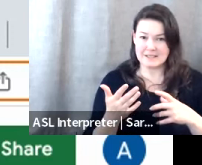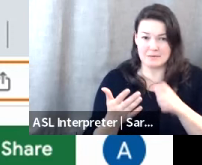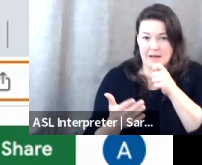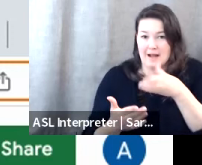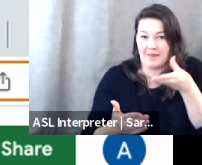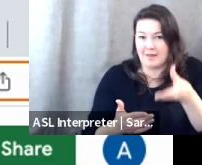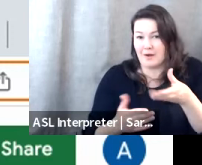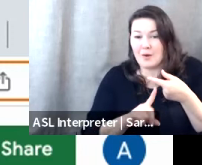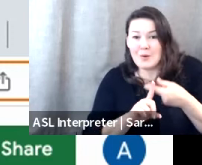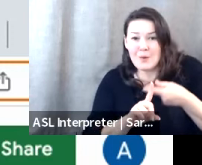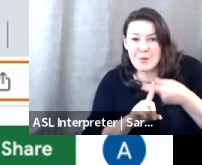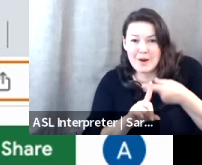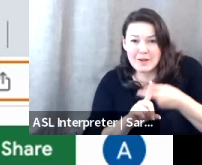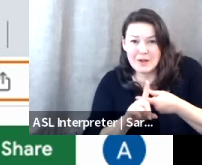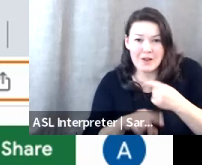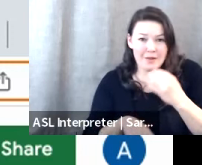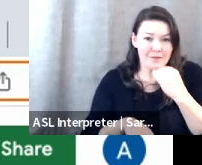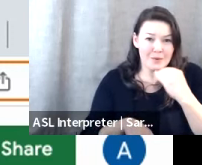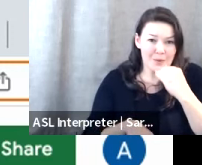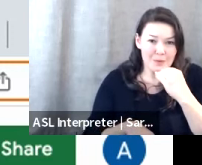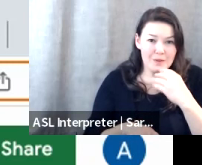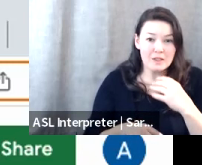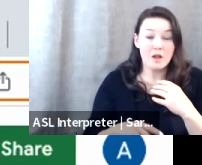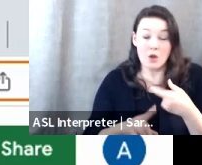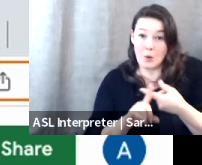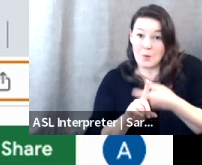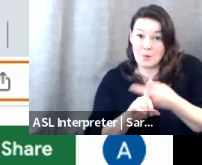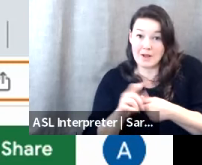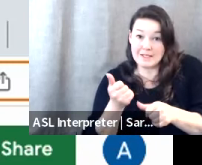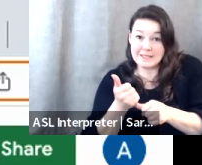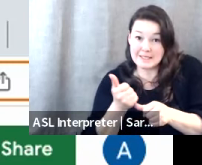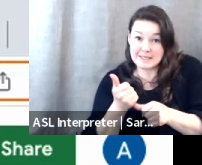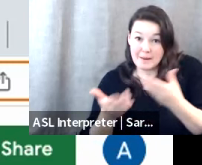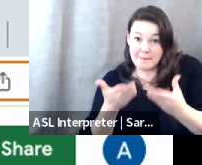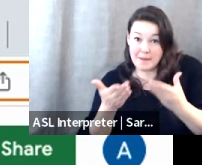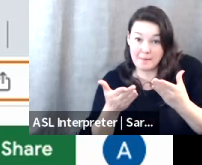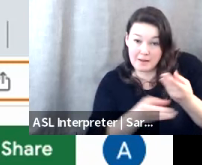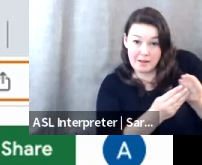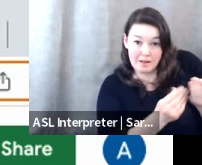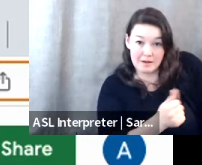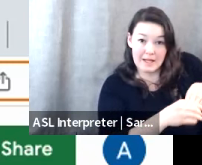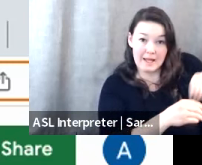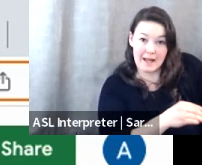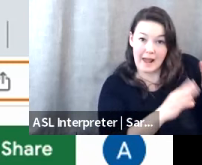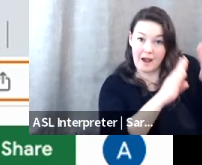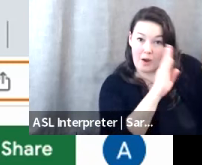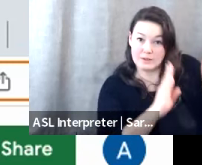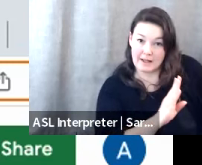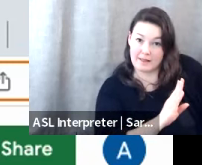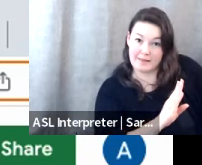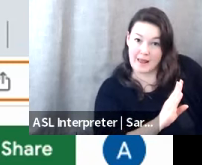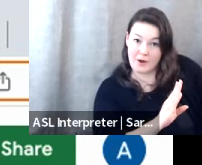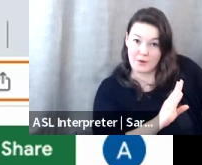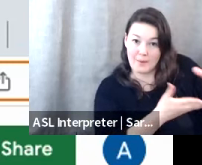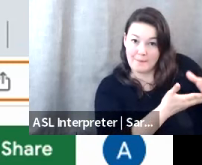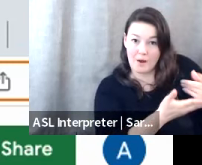rental assistance, food, etc., that the rent assistance might be taken care of in the housing side, I'm not